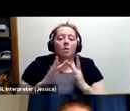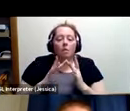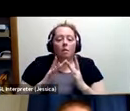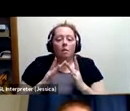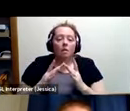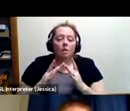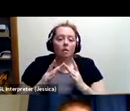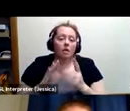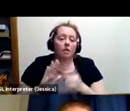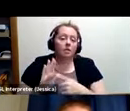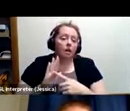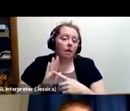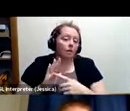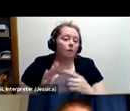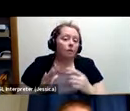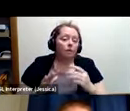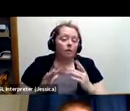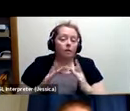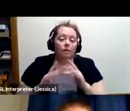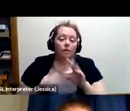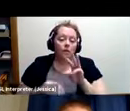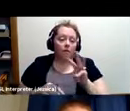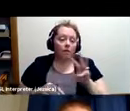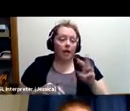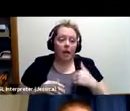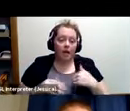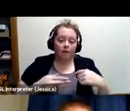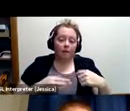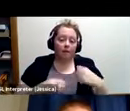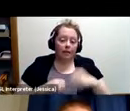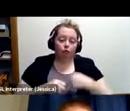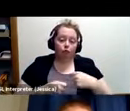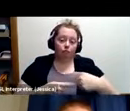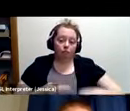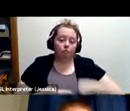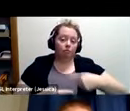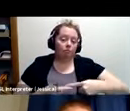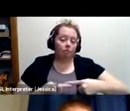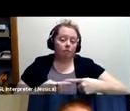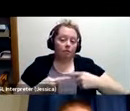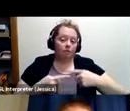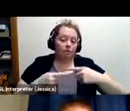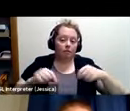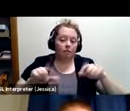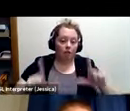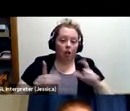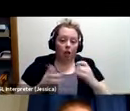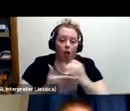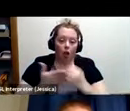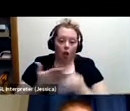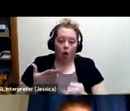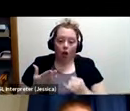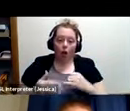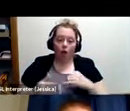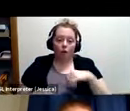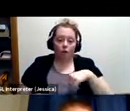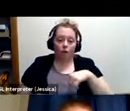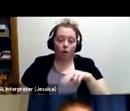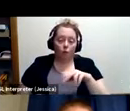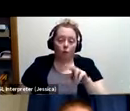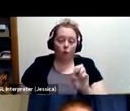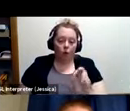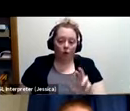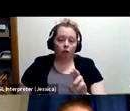like a web page to have the art year round, so that trans, non-binary, and queer artists can continually upload their